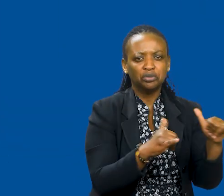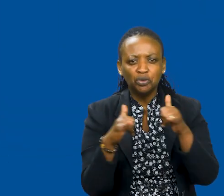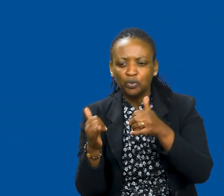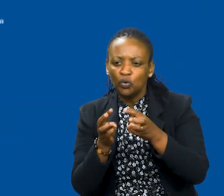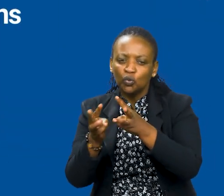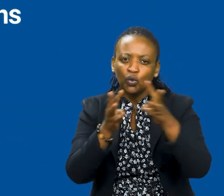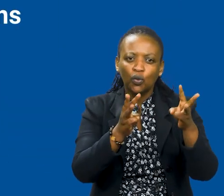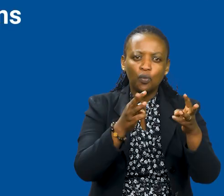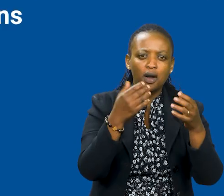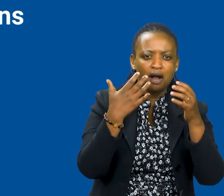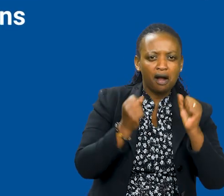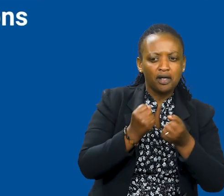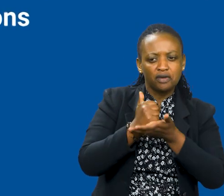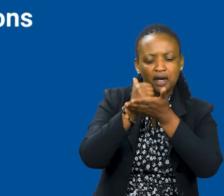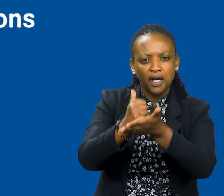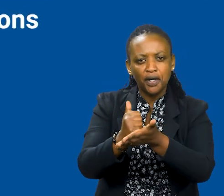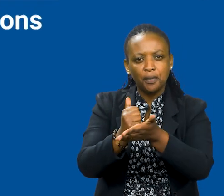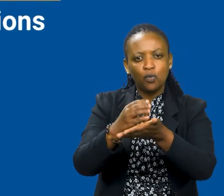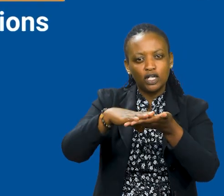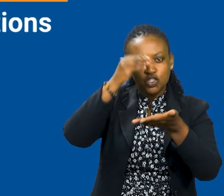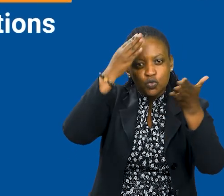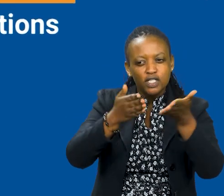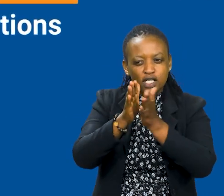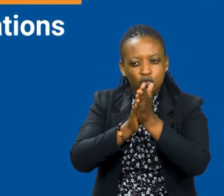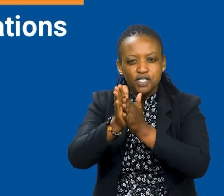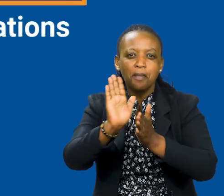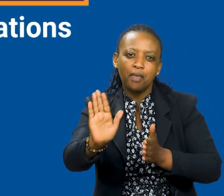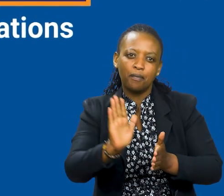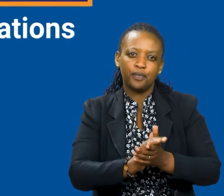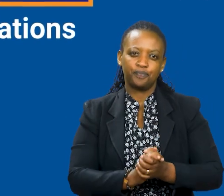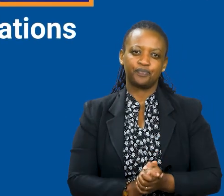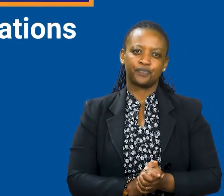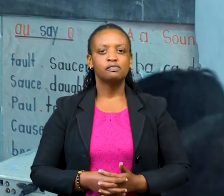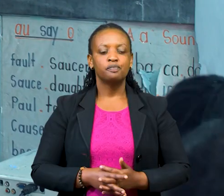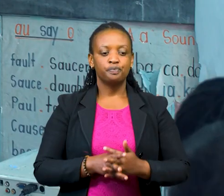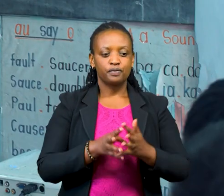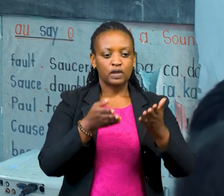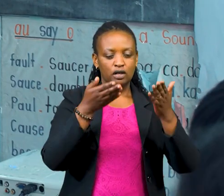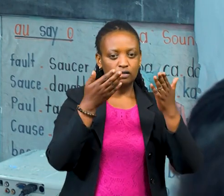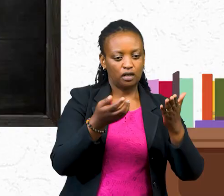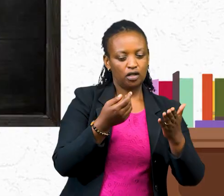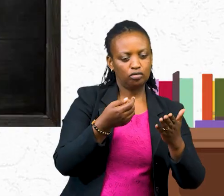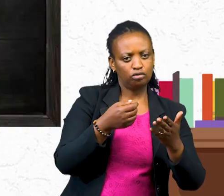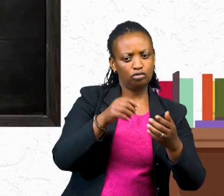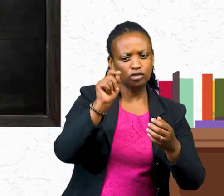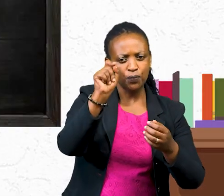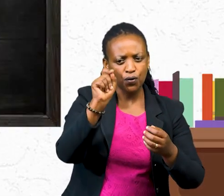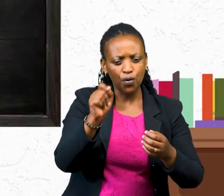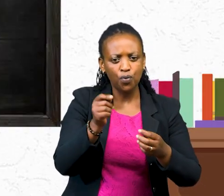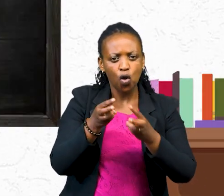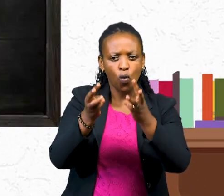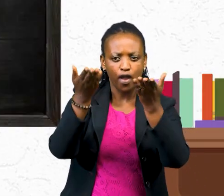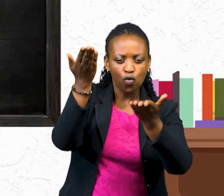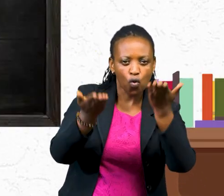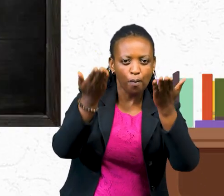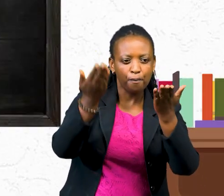as games or simulations to help maintain students' interest. We have seen that a ratio is the